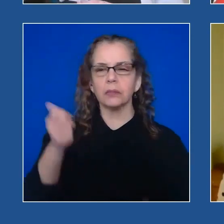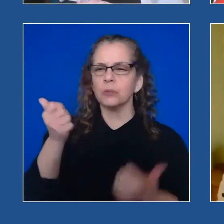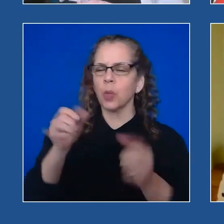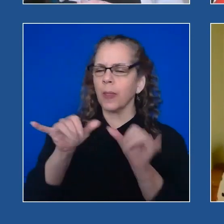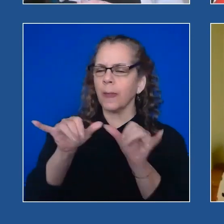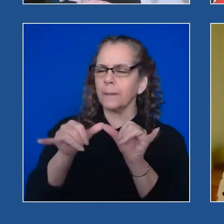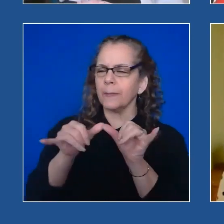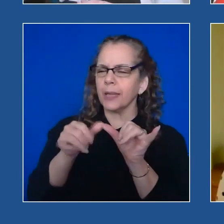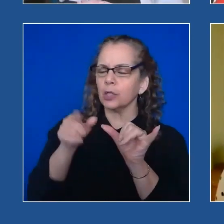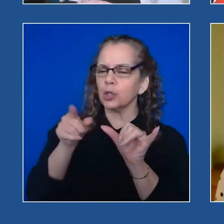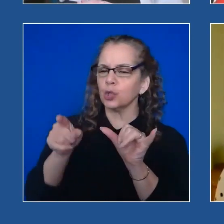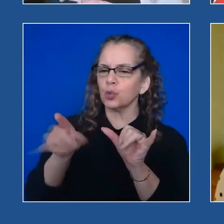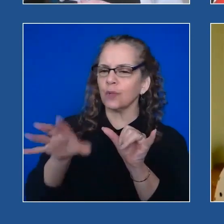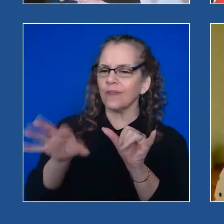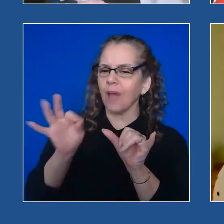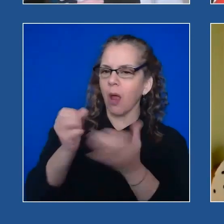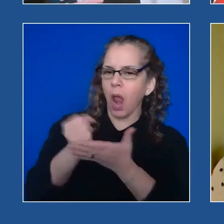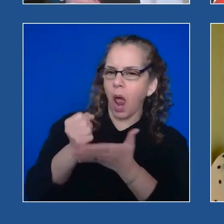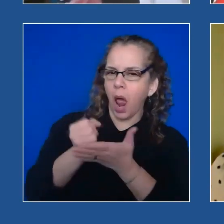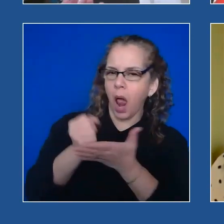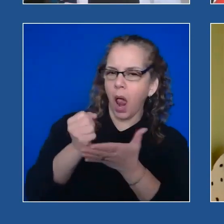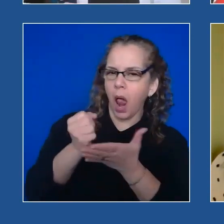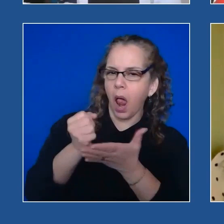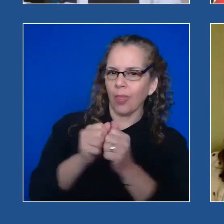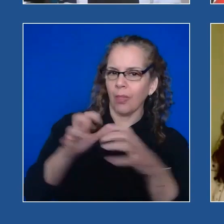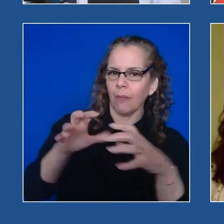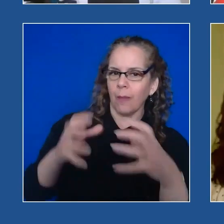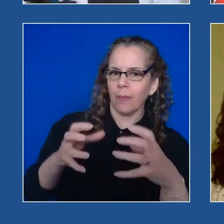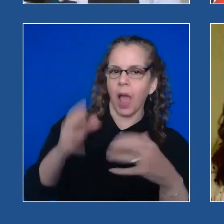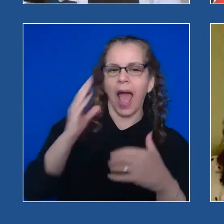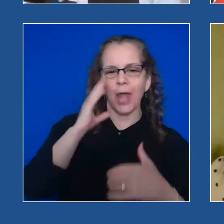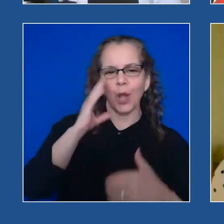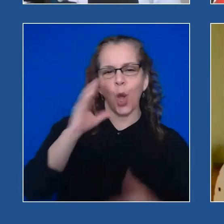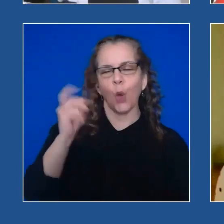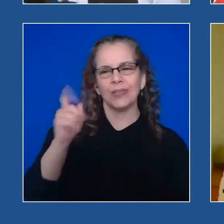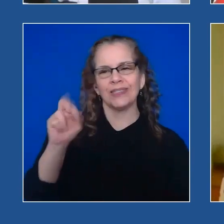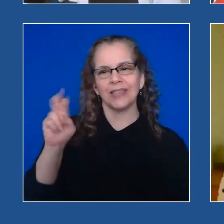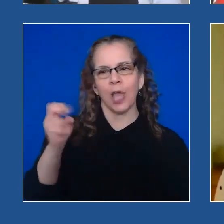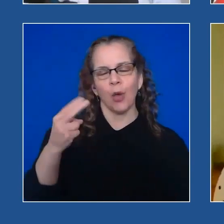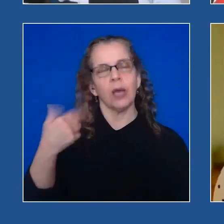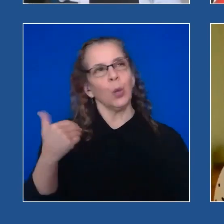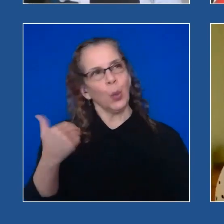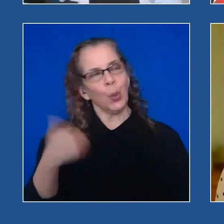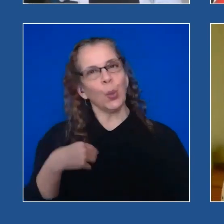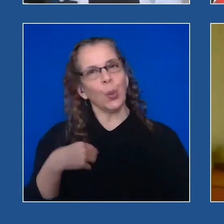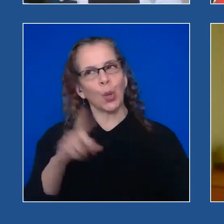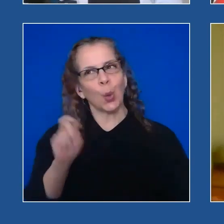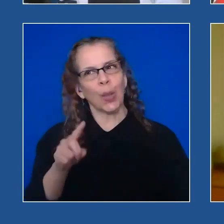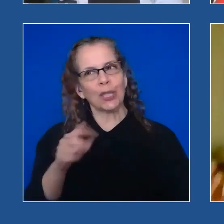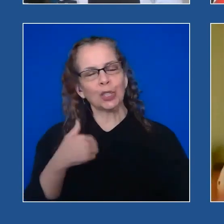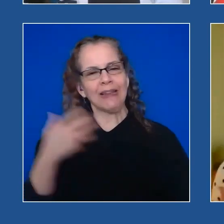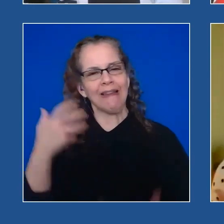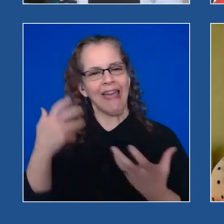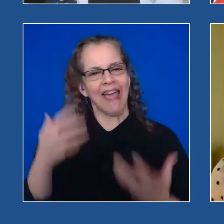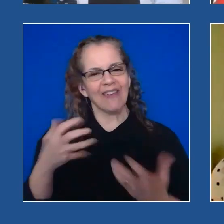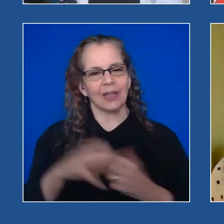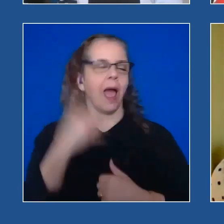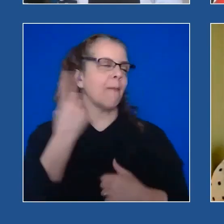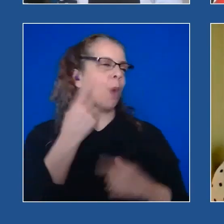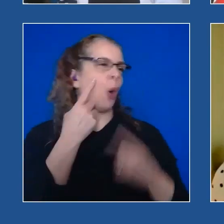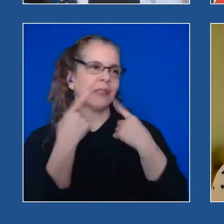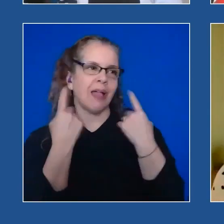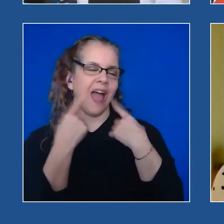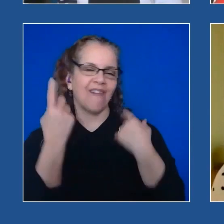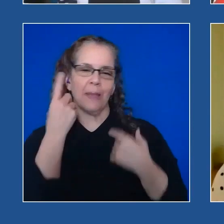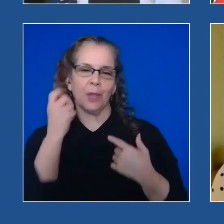with this population? And I know, Sarah, this is a little bit of a loaded question. Emily's laughing because Emily and I have had